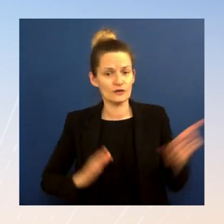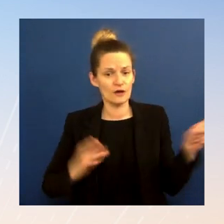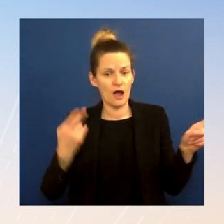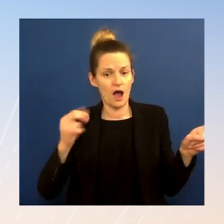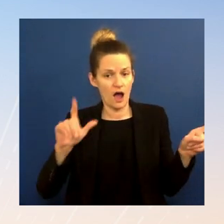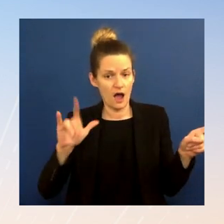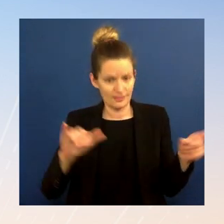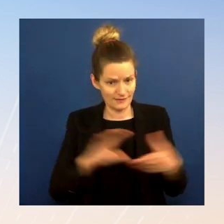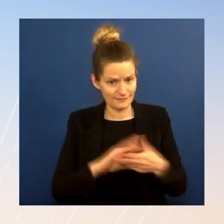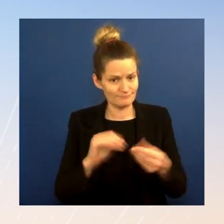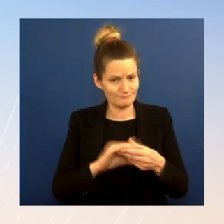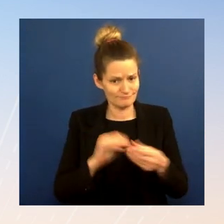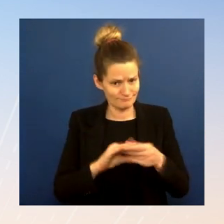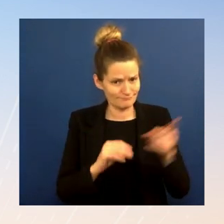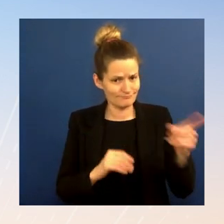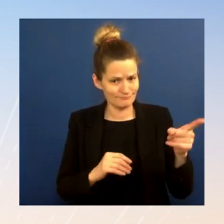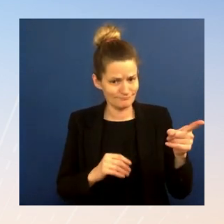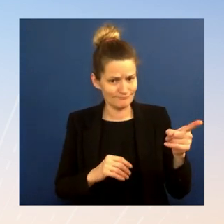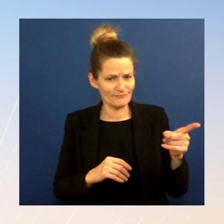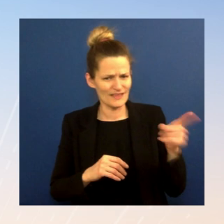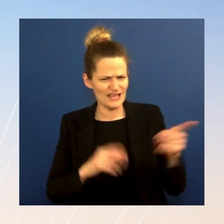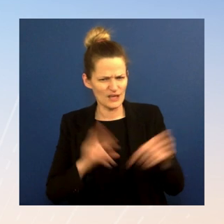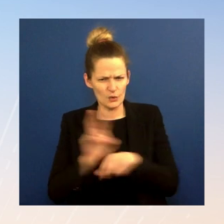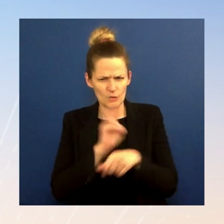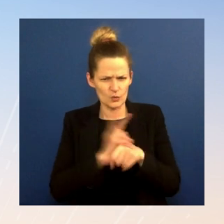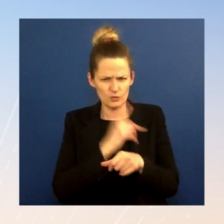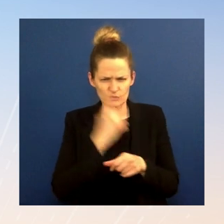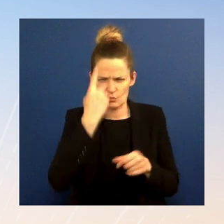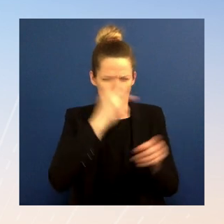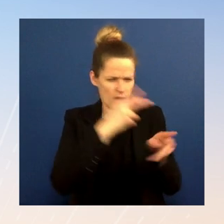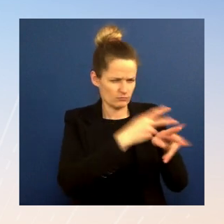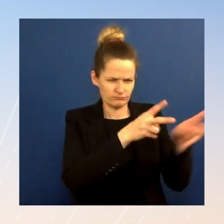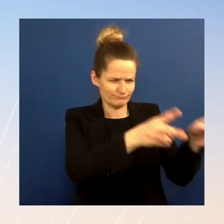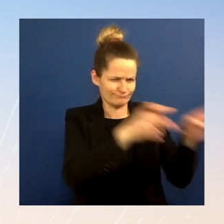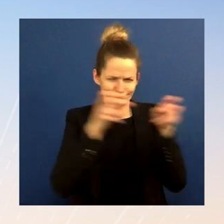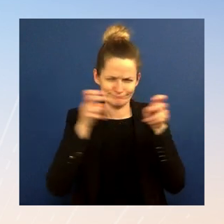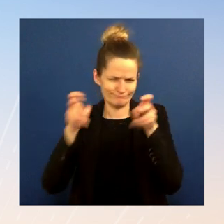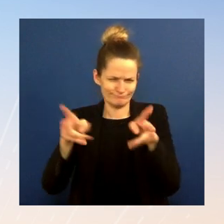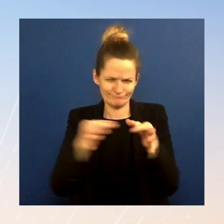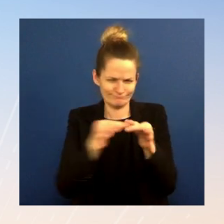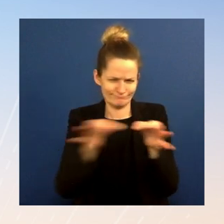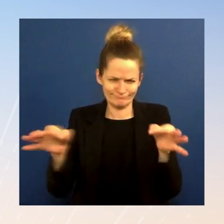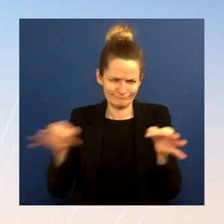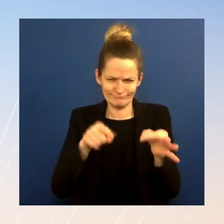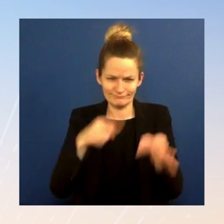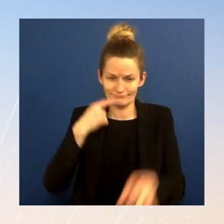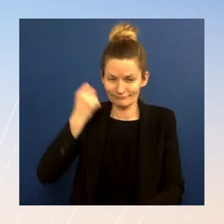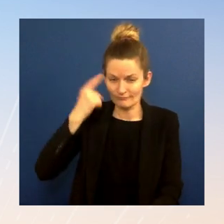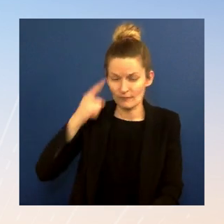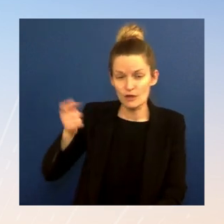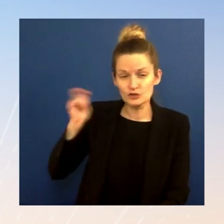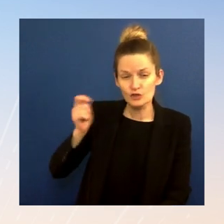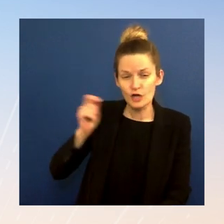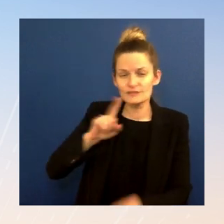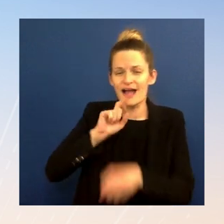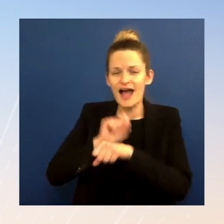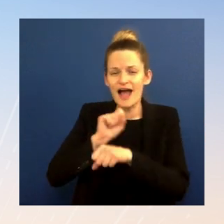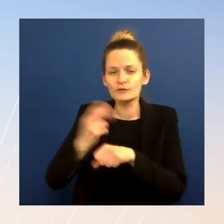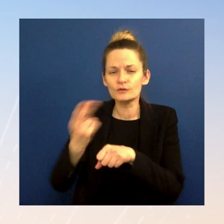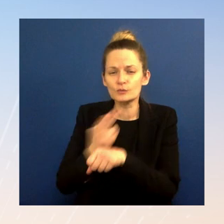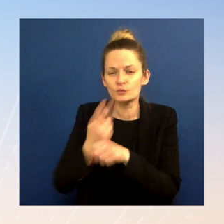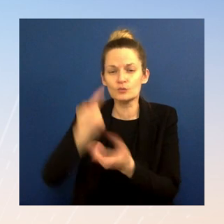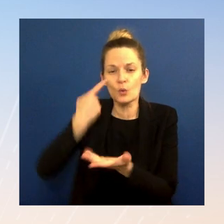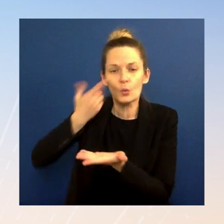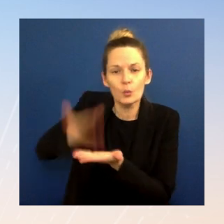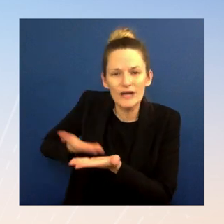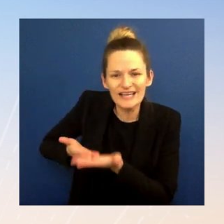transcript out of context when, in fact, Judge Jackson was repeating something a witness said in order to ask a question about their testimony. So some who are accusing her